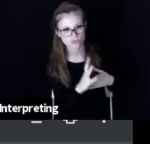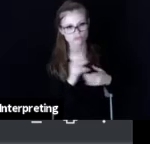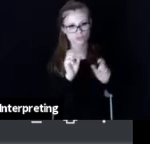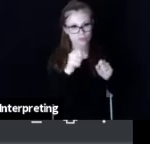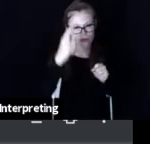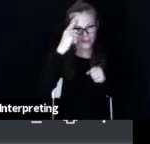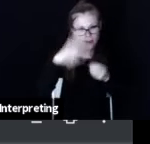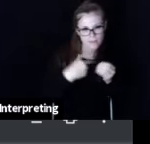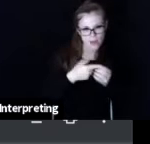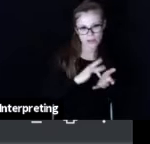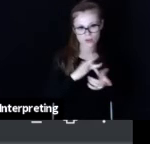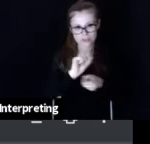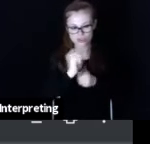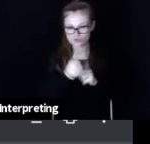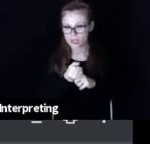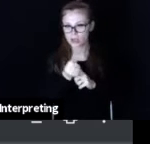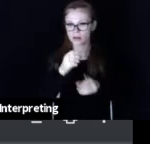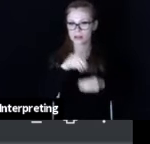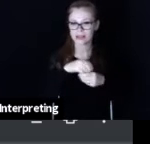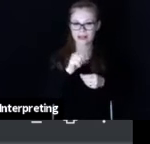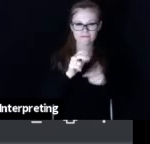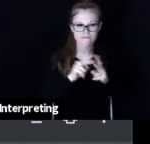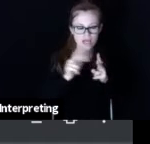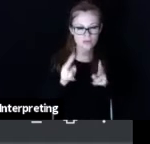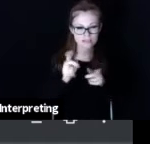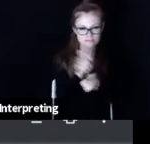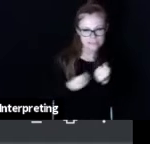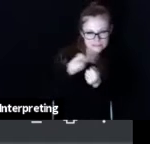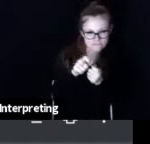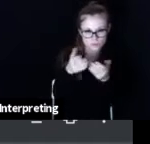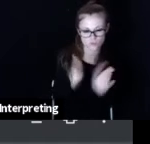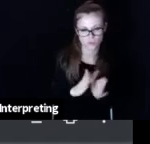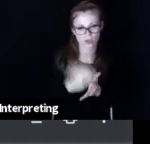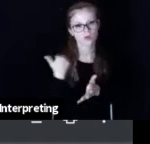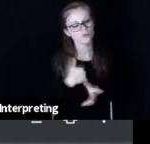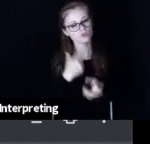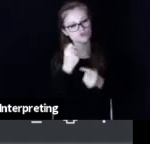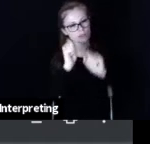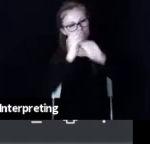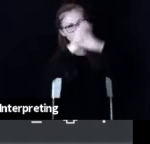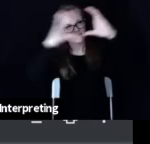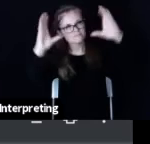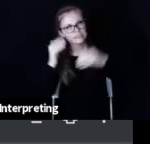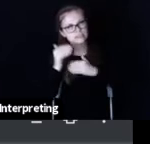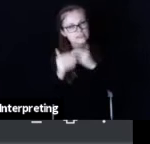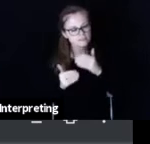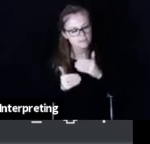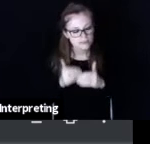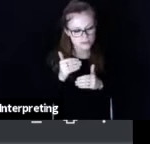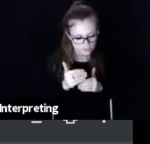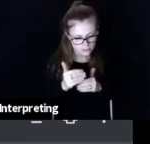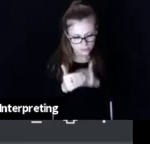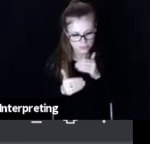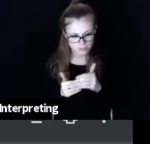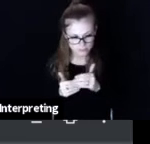in a very set and formulaic way. We try to think about things in a step by step by step way